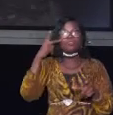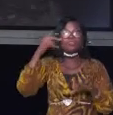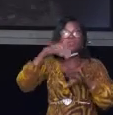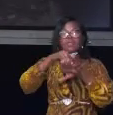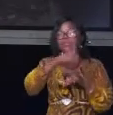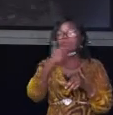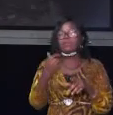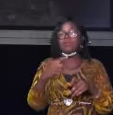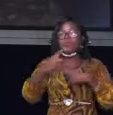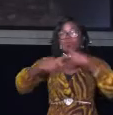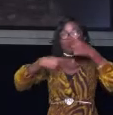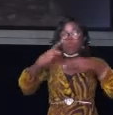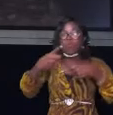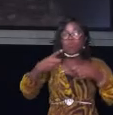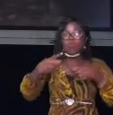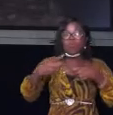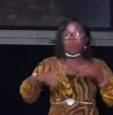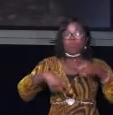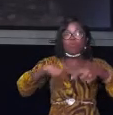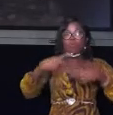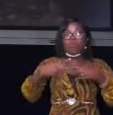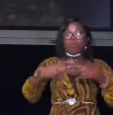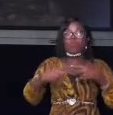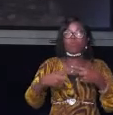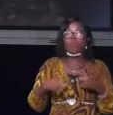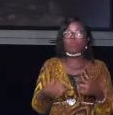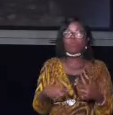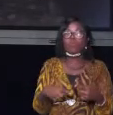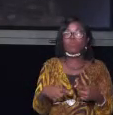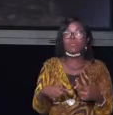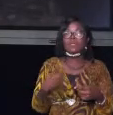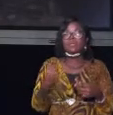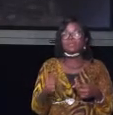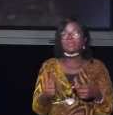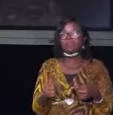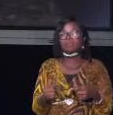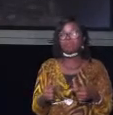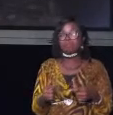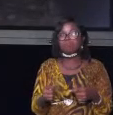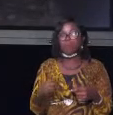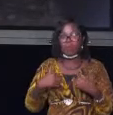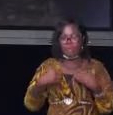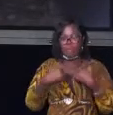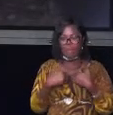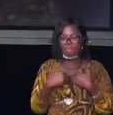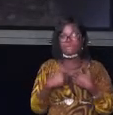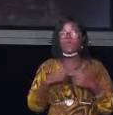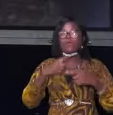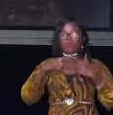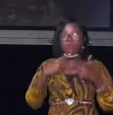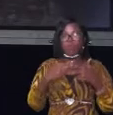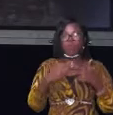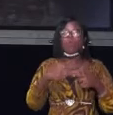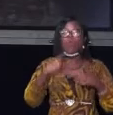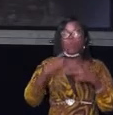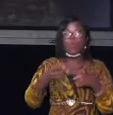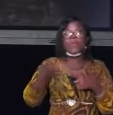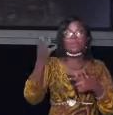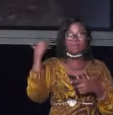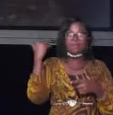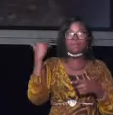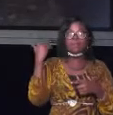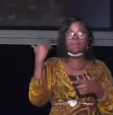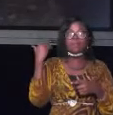another word, go. Go. The finite form is we have go, we